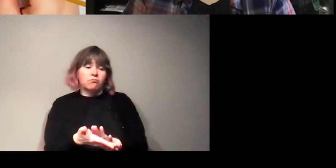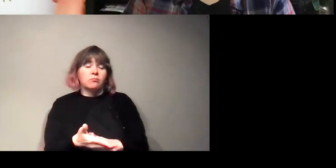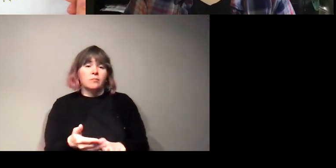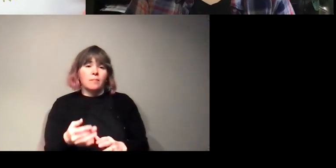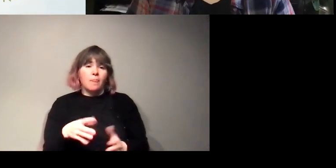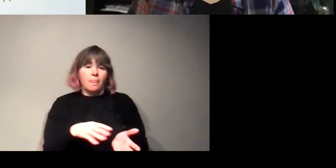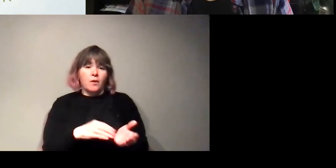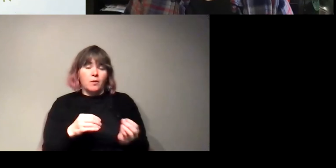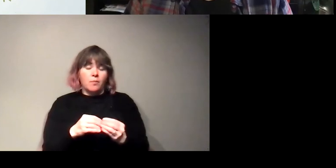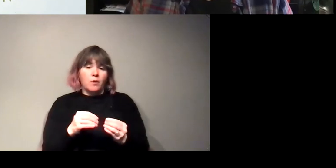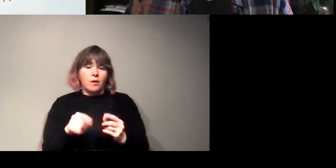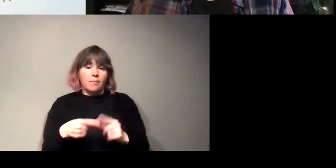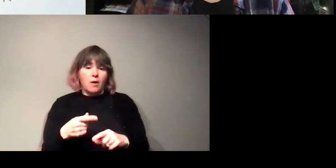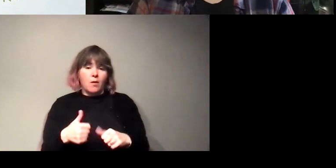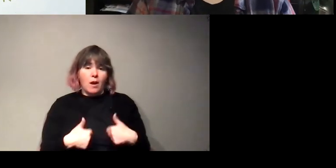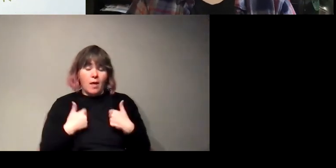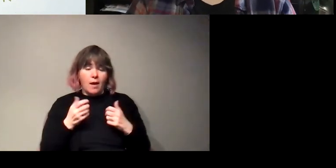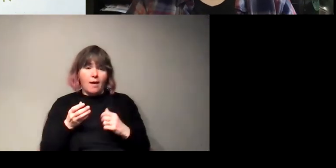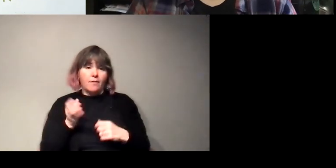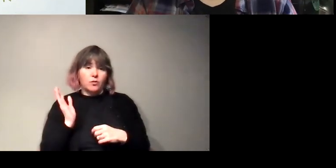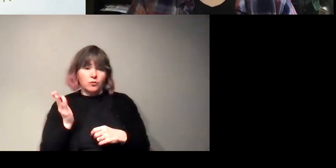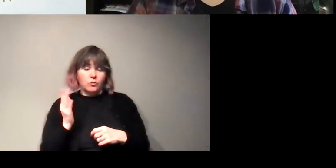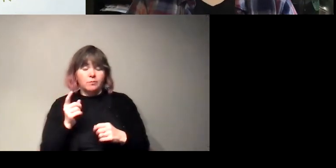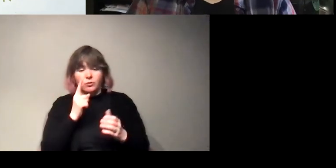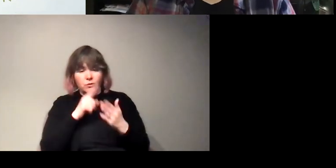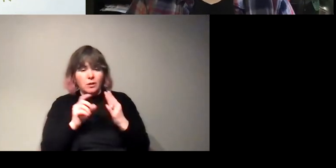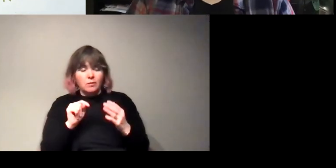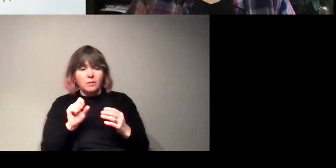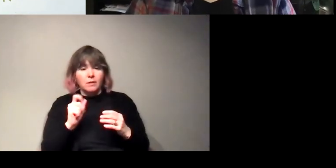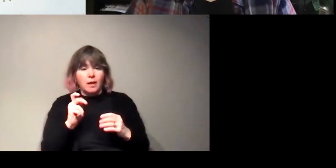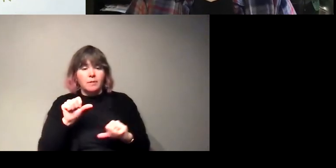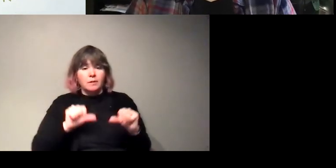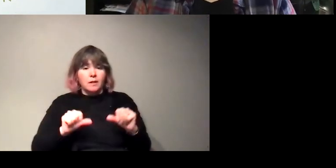learn more about the live streams that we have, you can check those out at